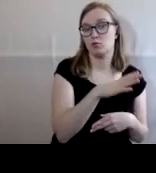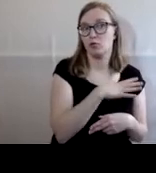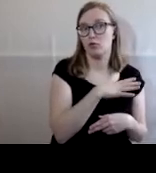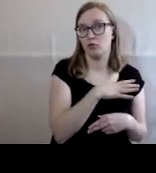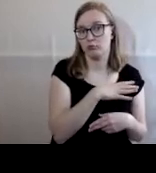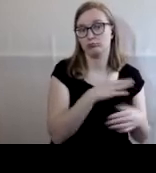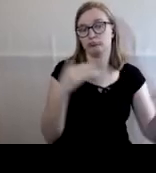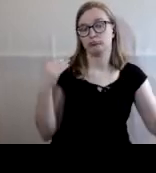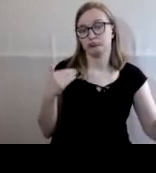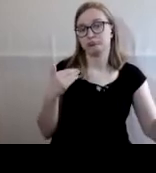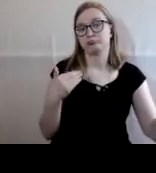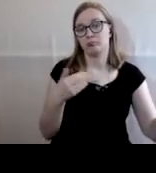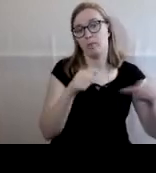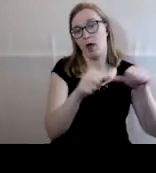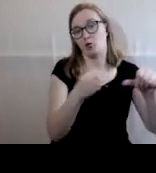of years.